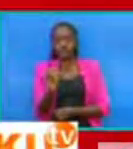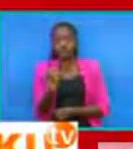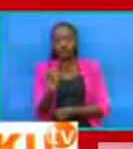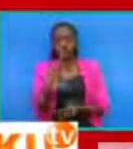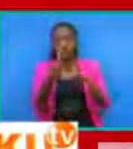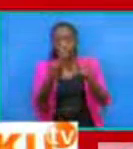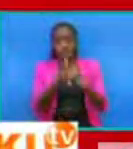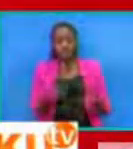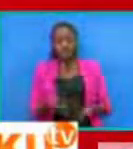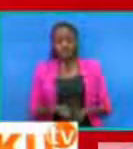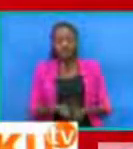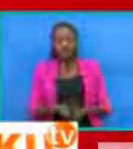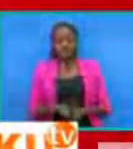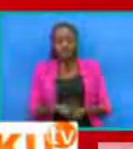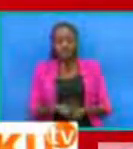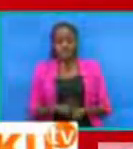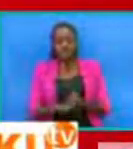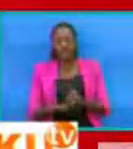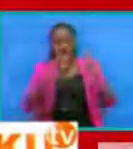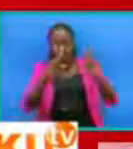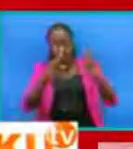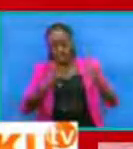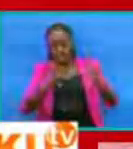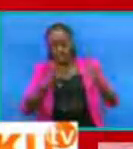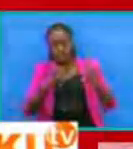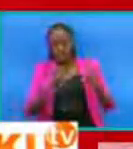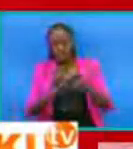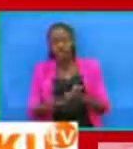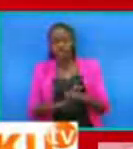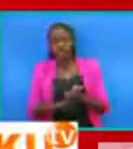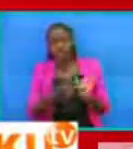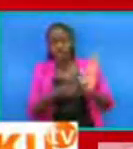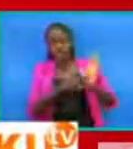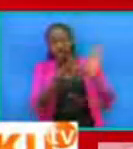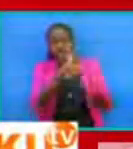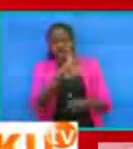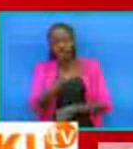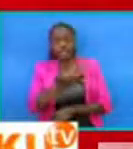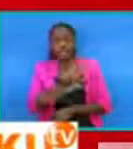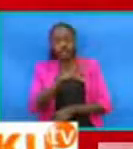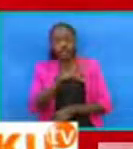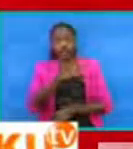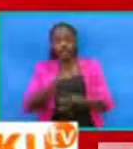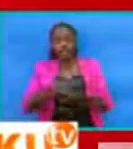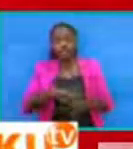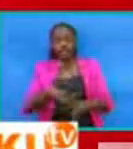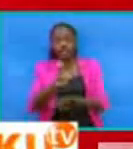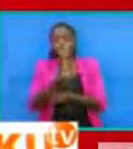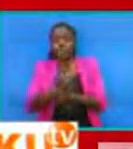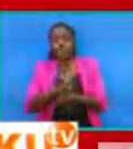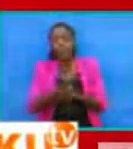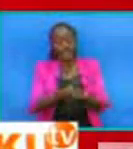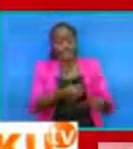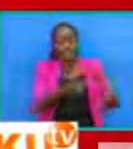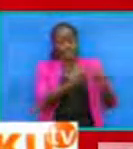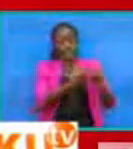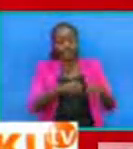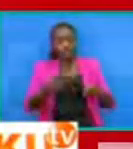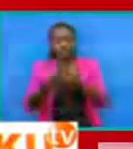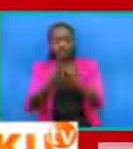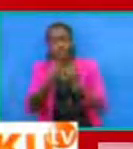However, research shows there is an advantage of using shoes technology